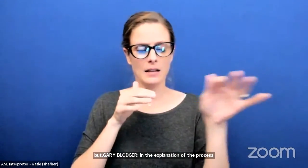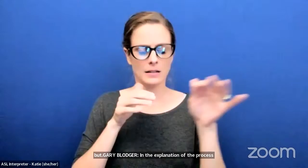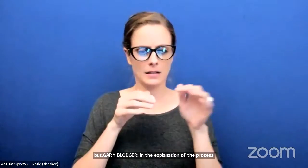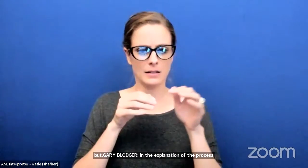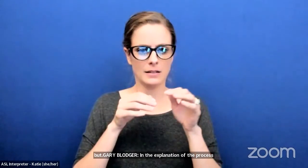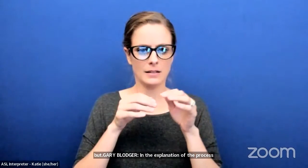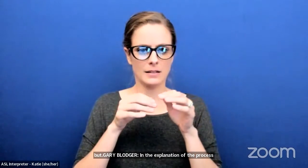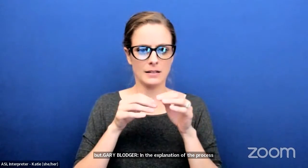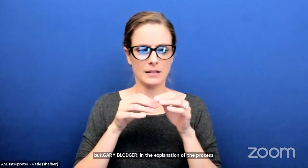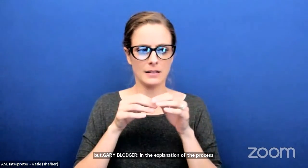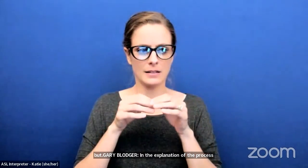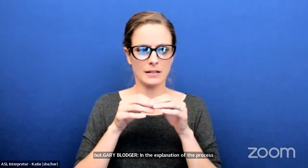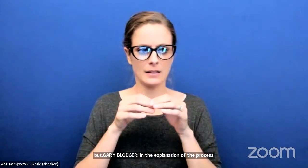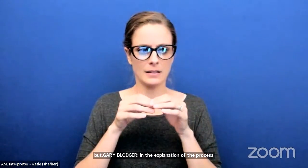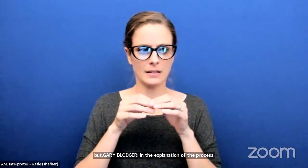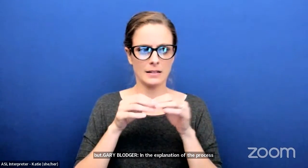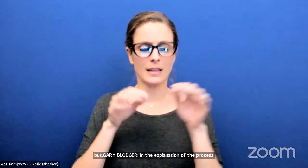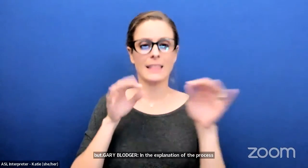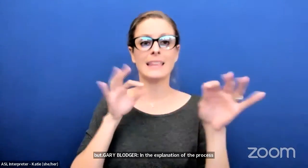are mid-level